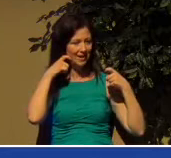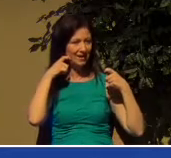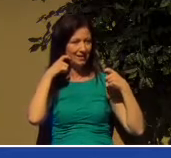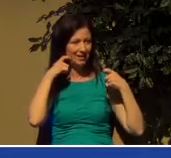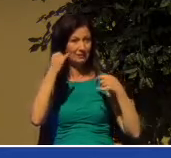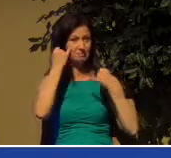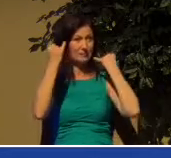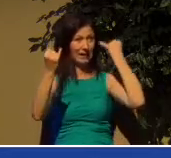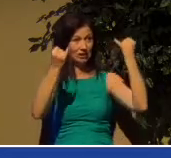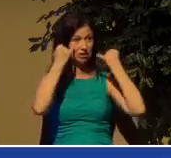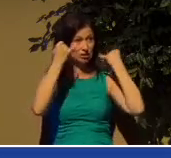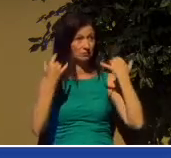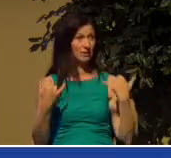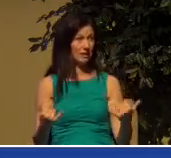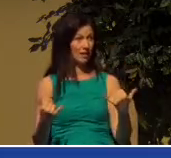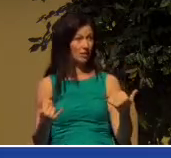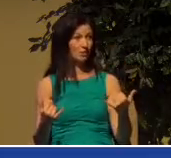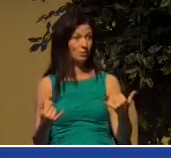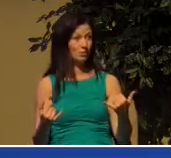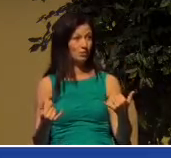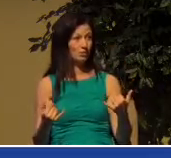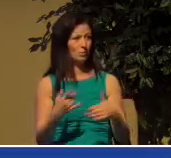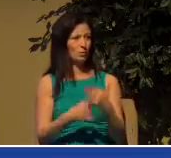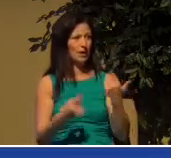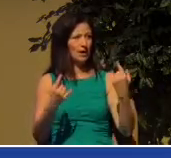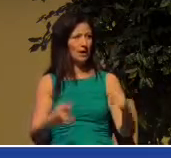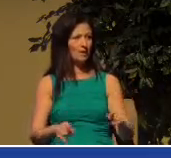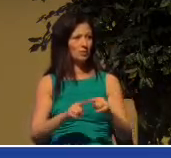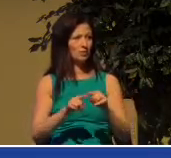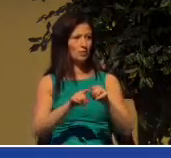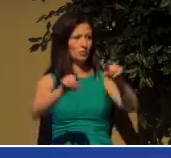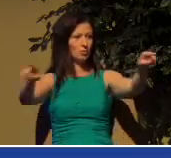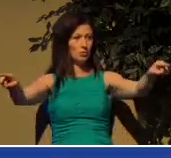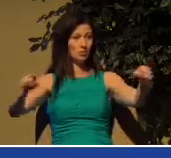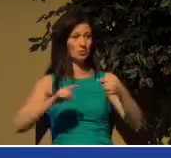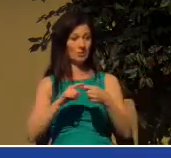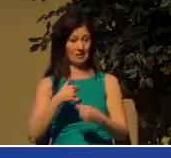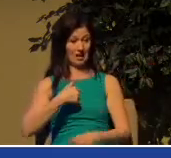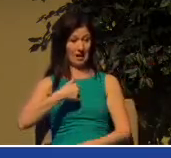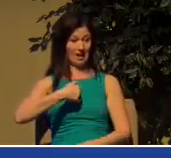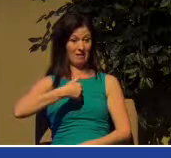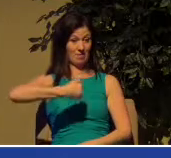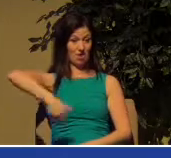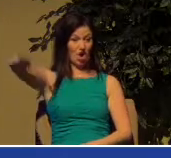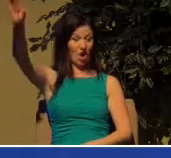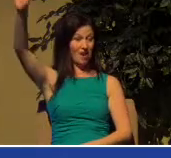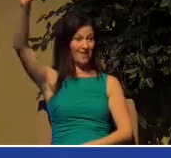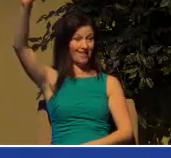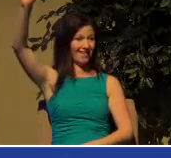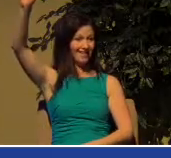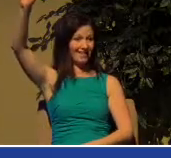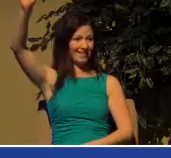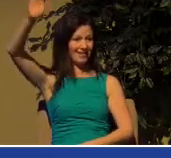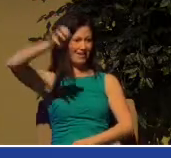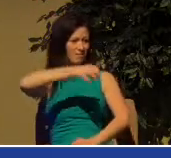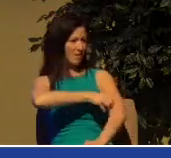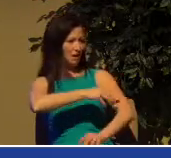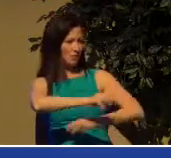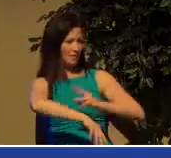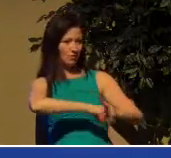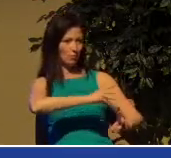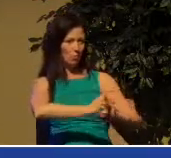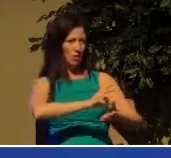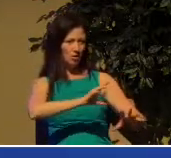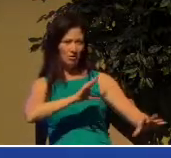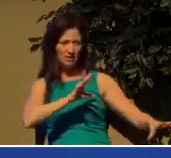is going to happen to you when I'm out of the picture and the powers of the world